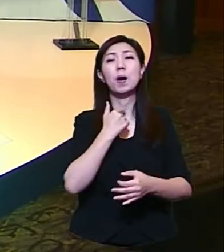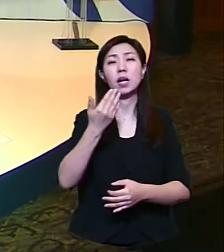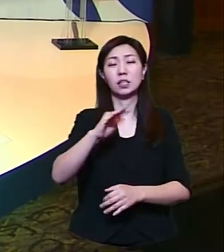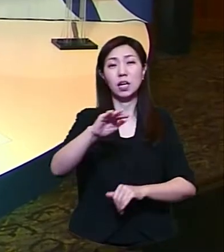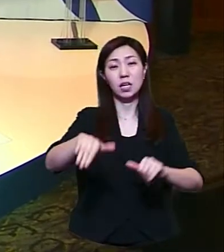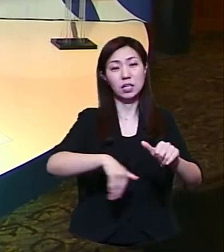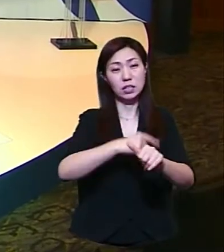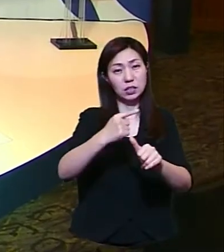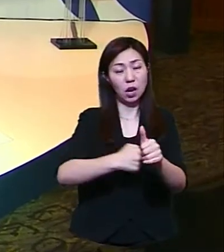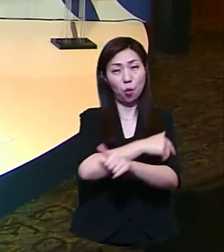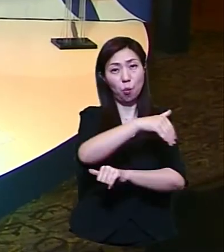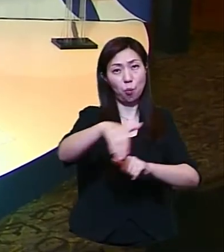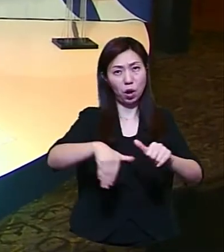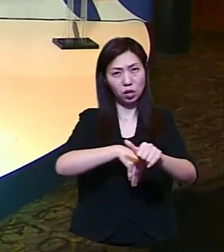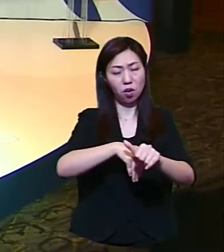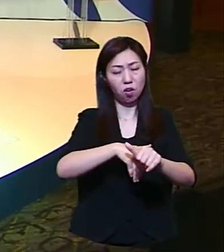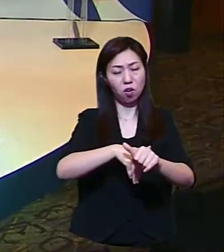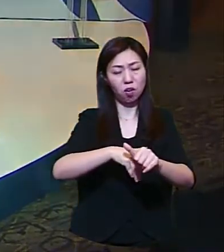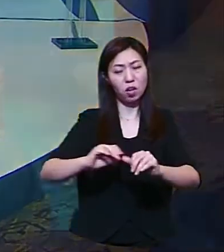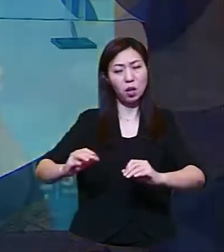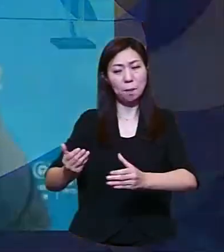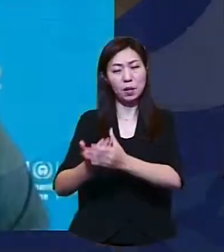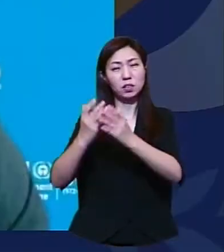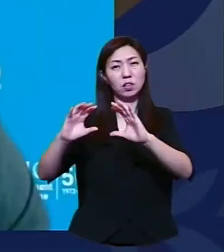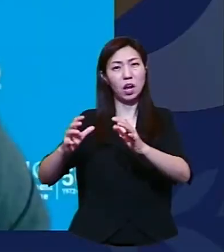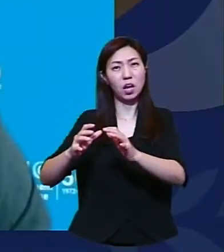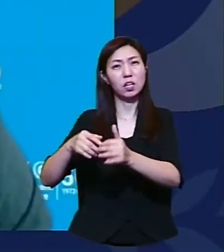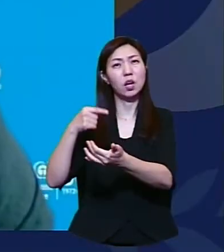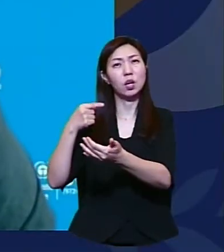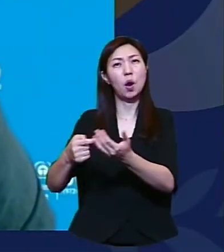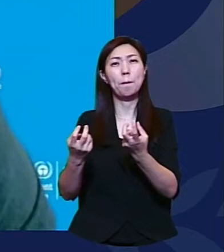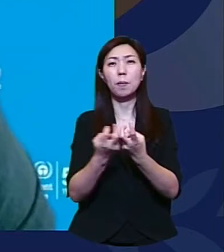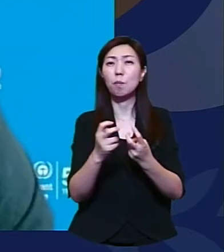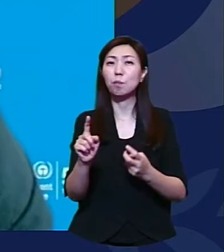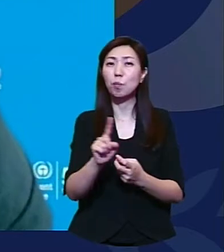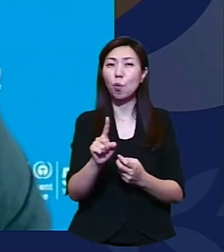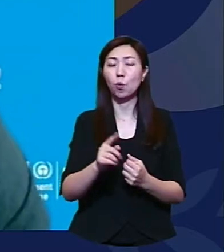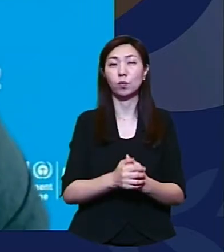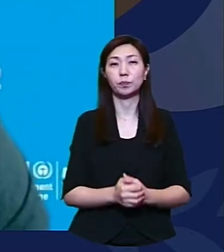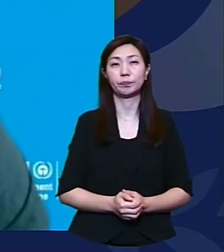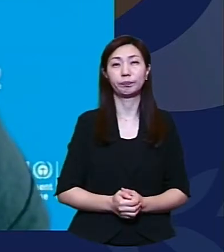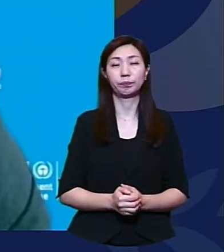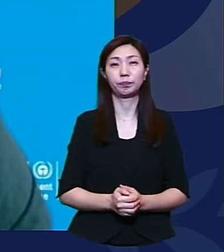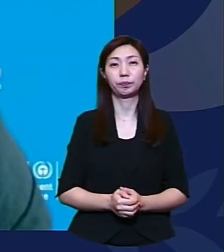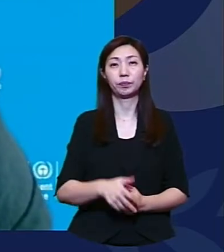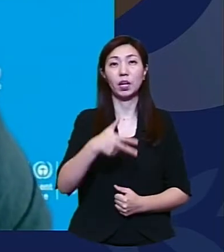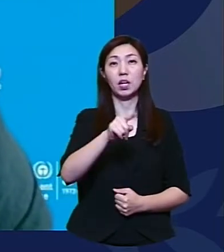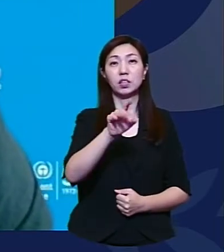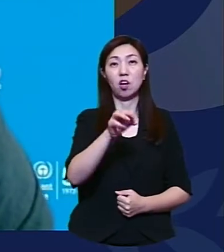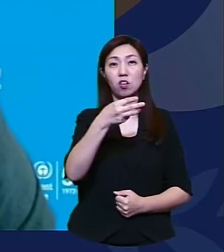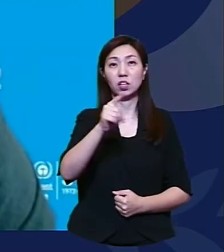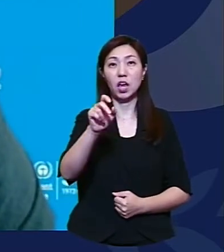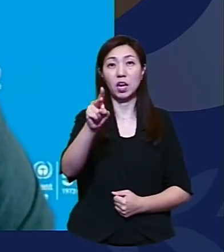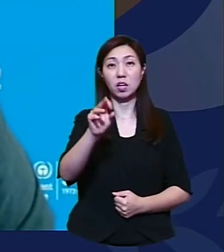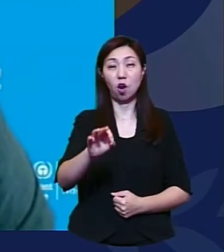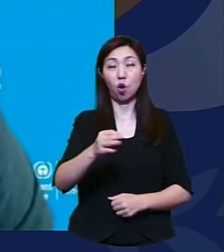countries? Thank you, Professor John. Just building on what Frank